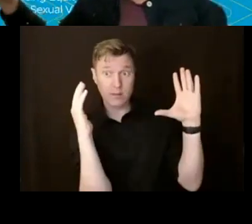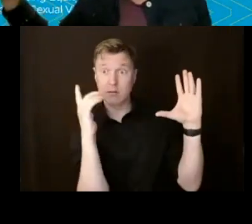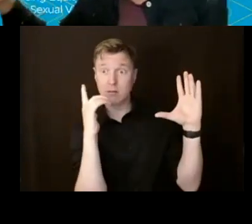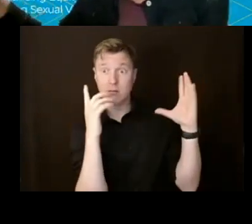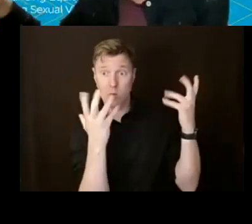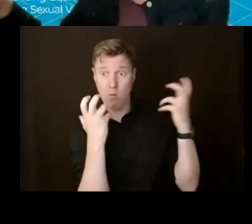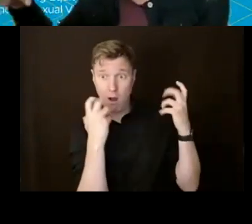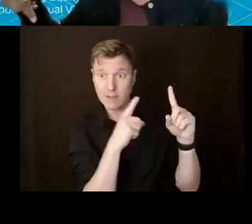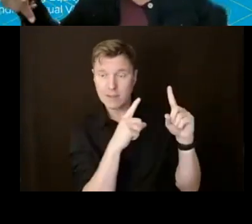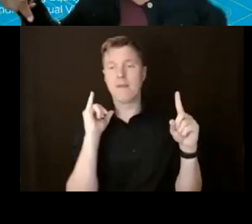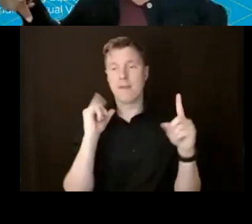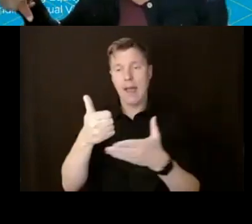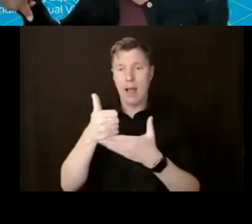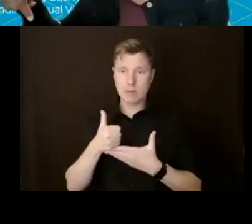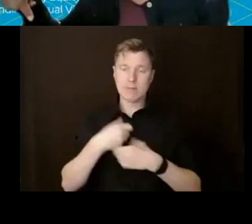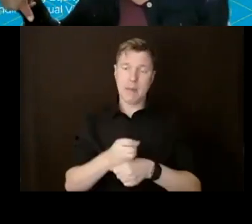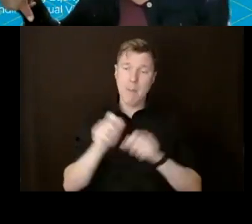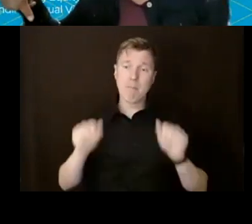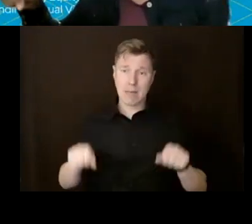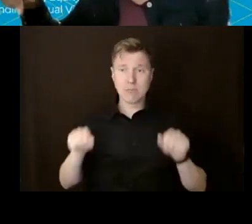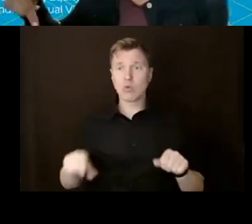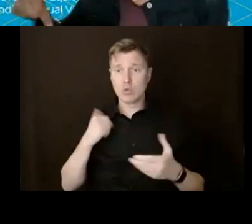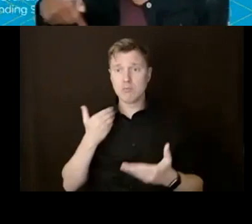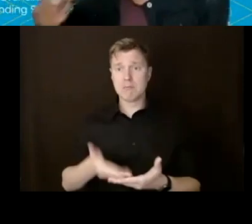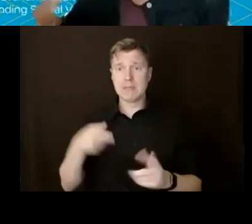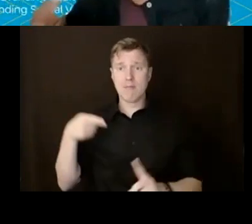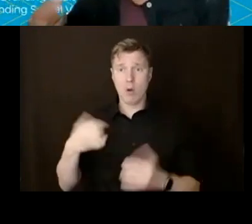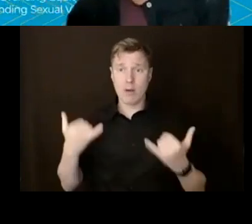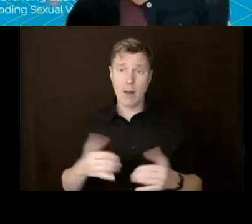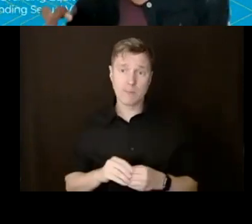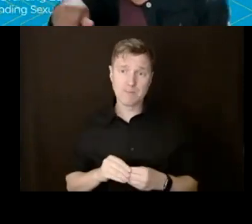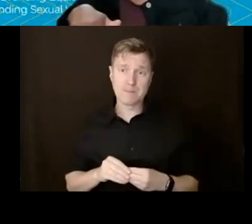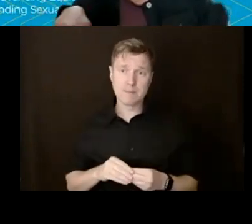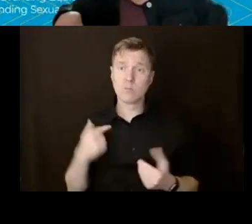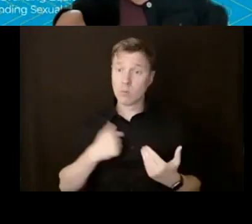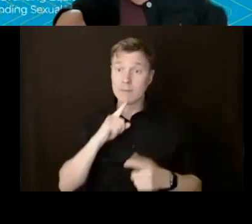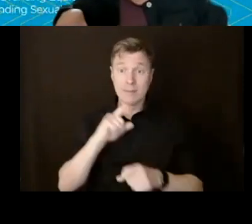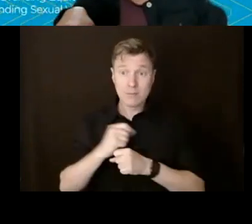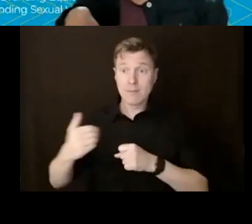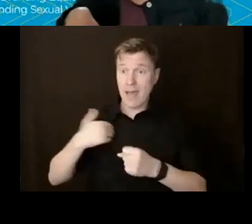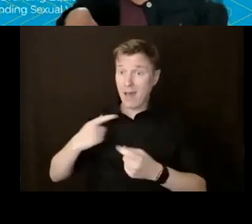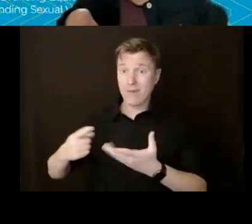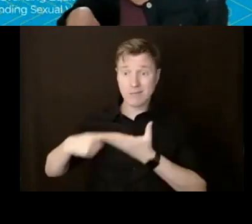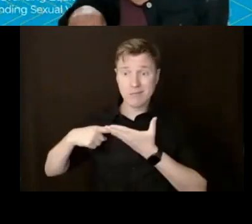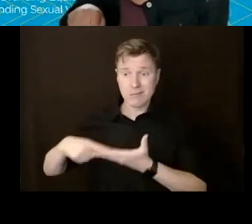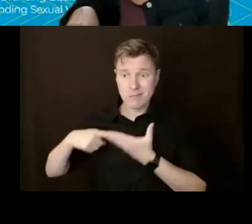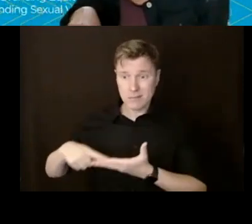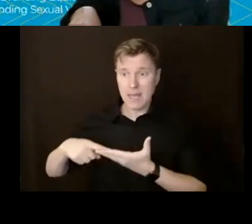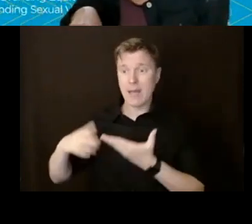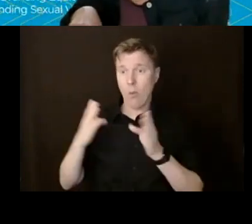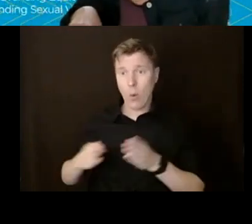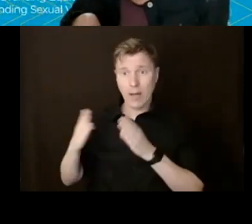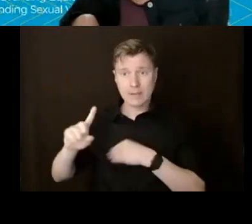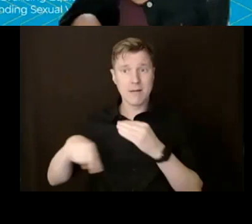that made it possible for us to get to this point politically that we're at, where we're actually having meaningful discussions and great organizing around